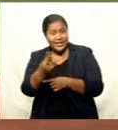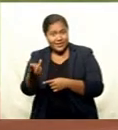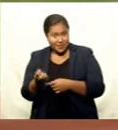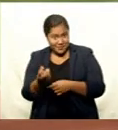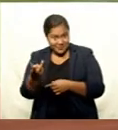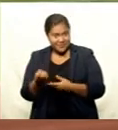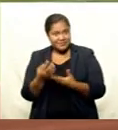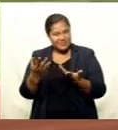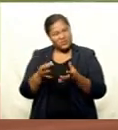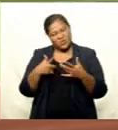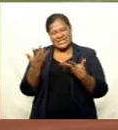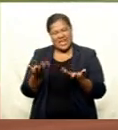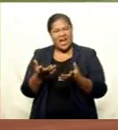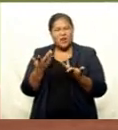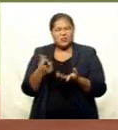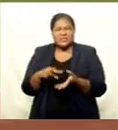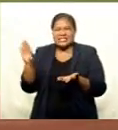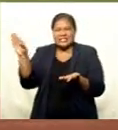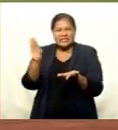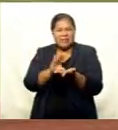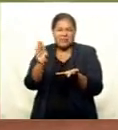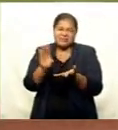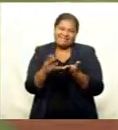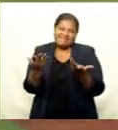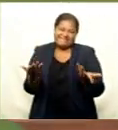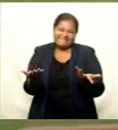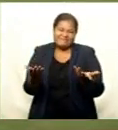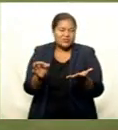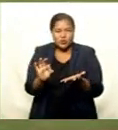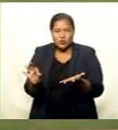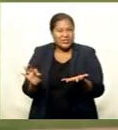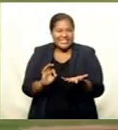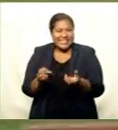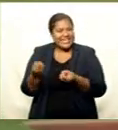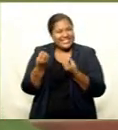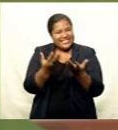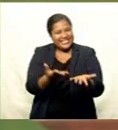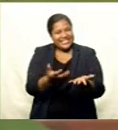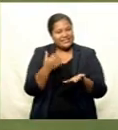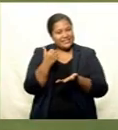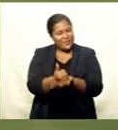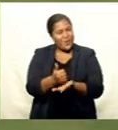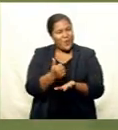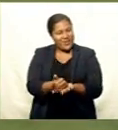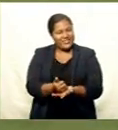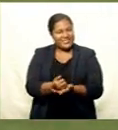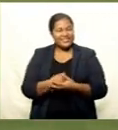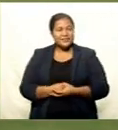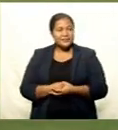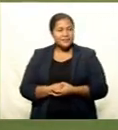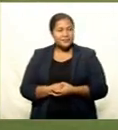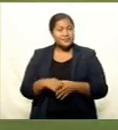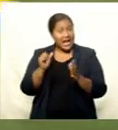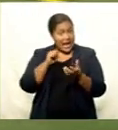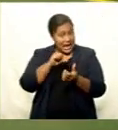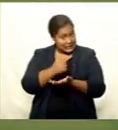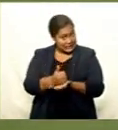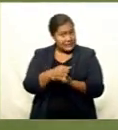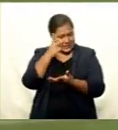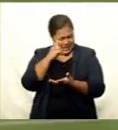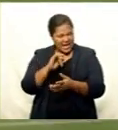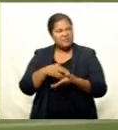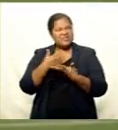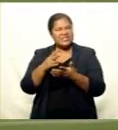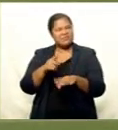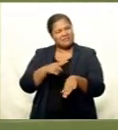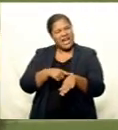players, because at the moment the sponsors have not shown any further interest. The assistance couldn't be more timely for